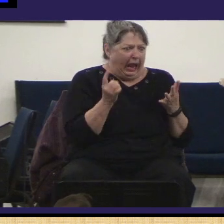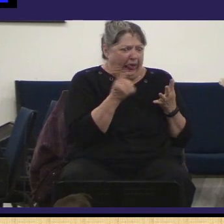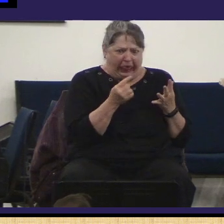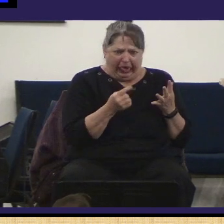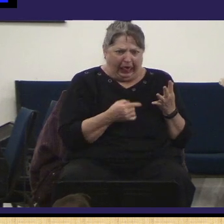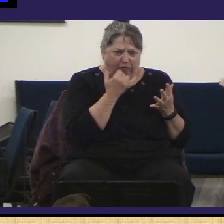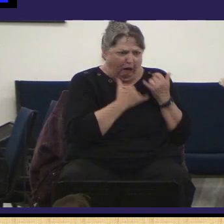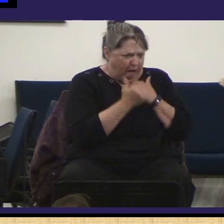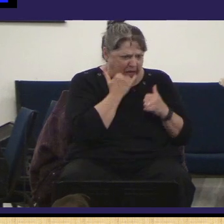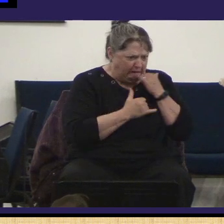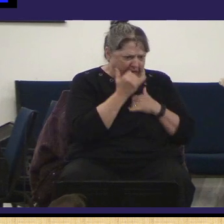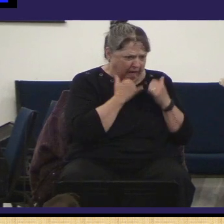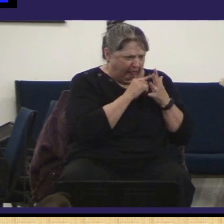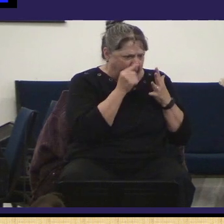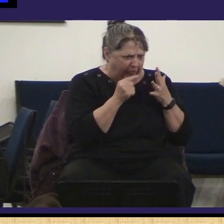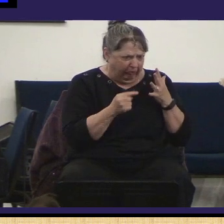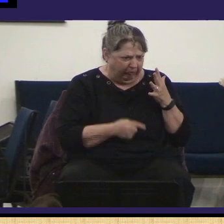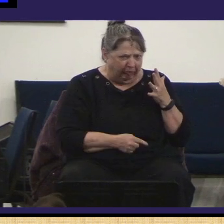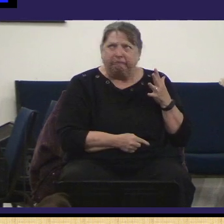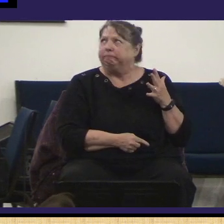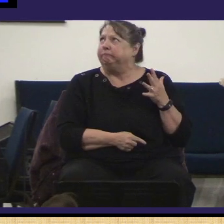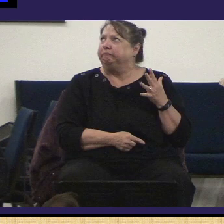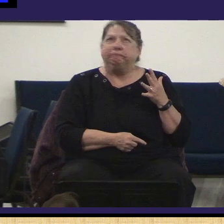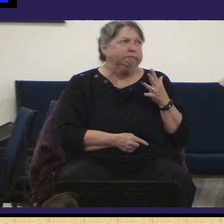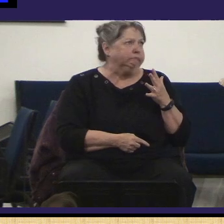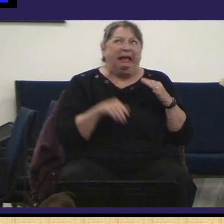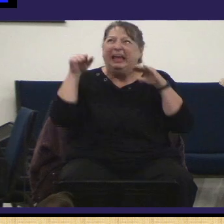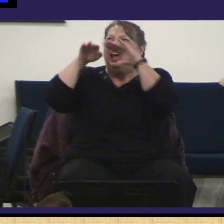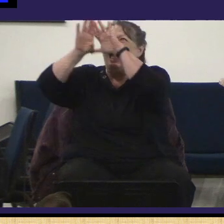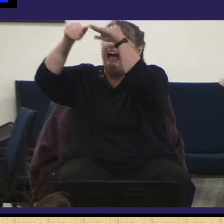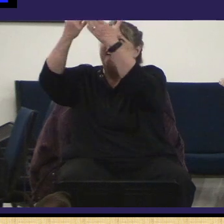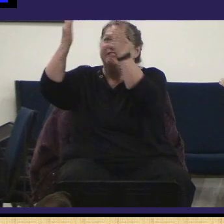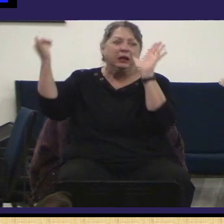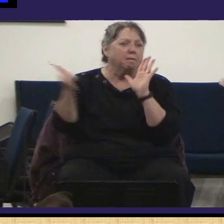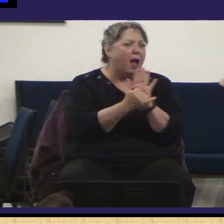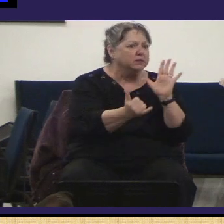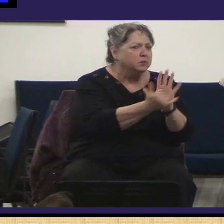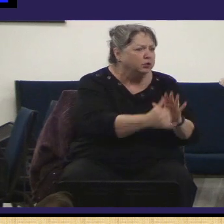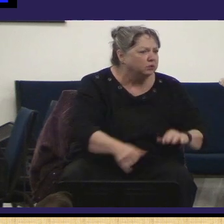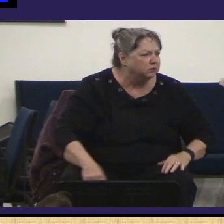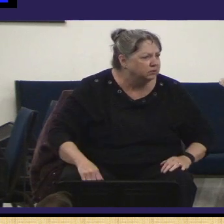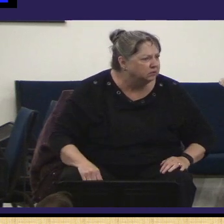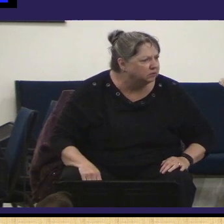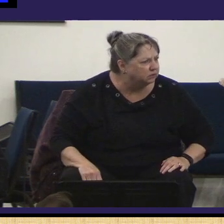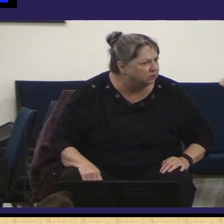constantly have this breastplate of righteousness on our hearts.